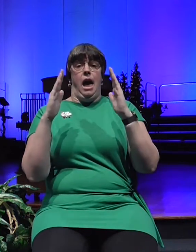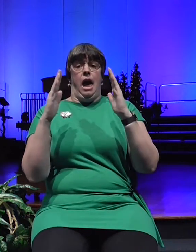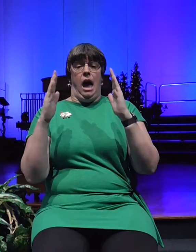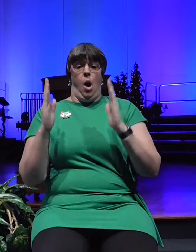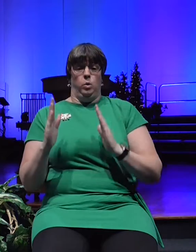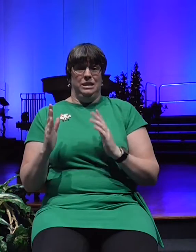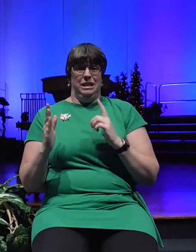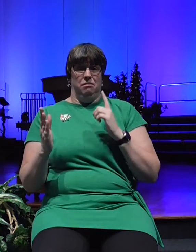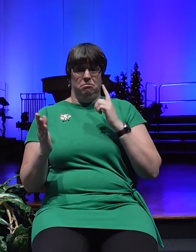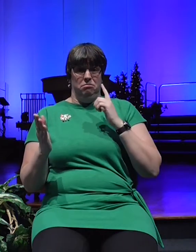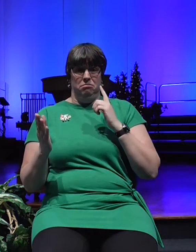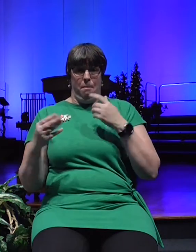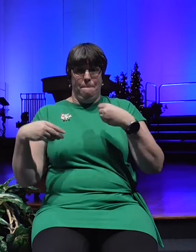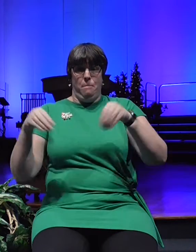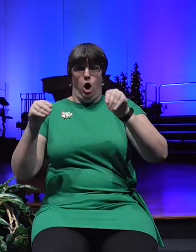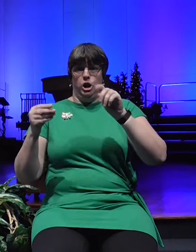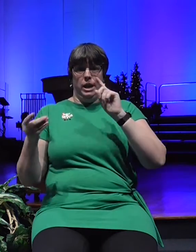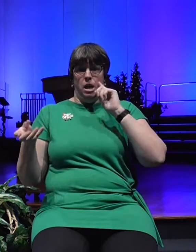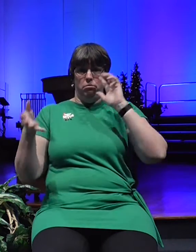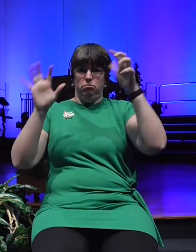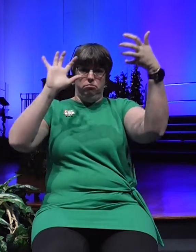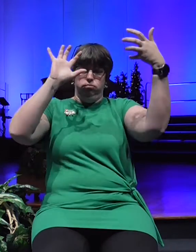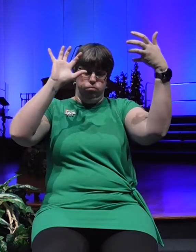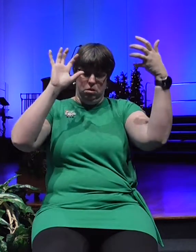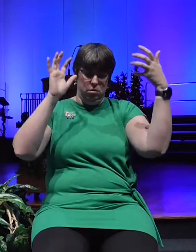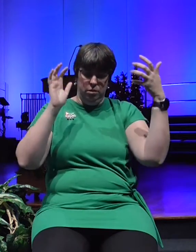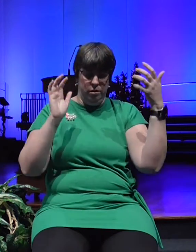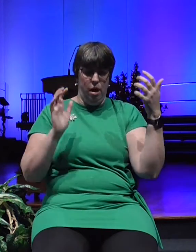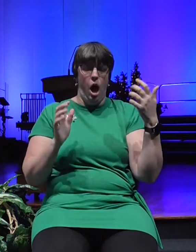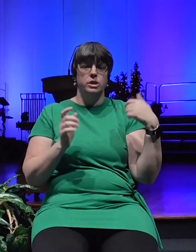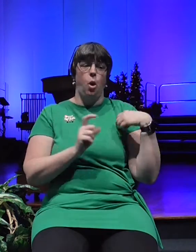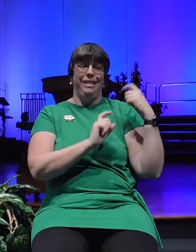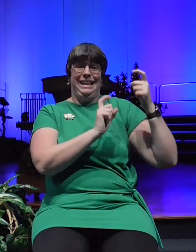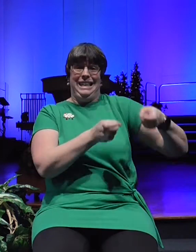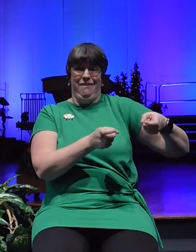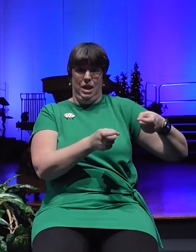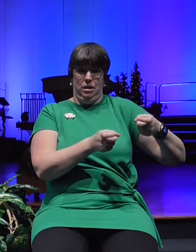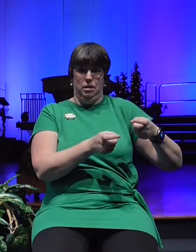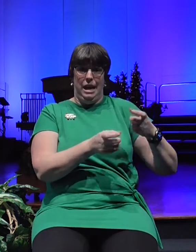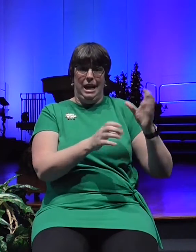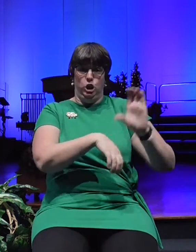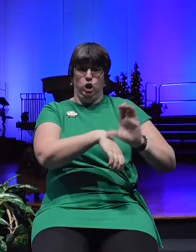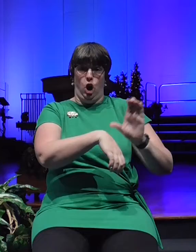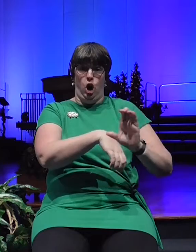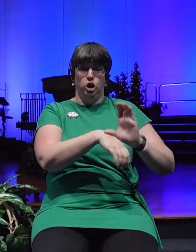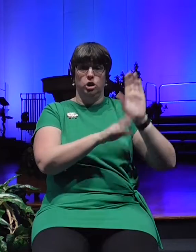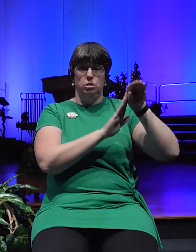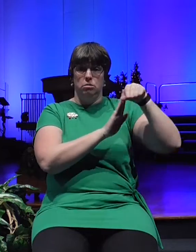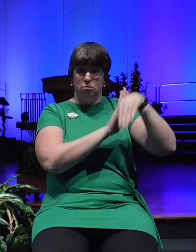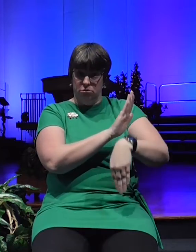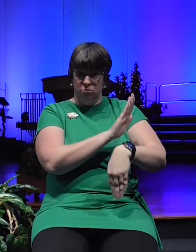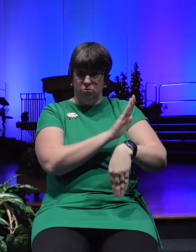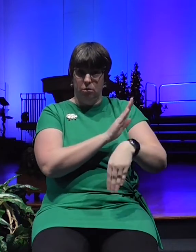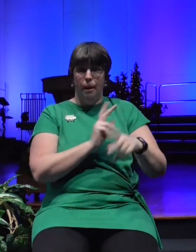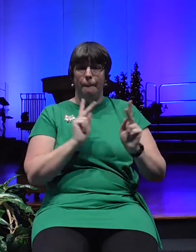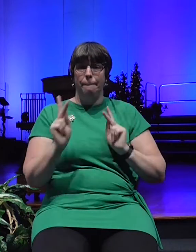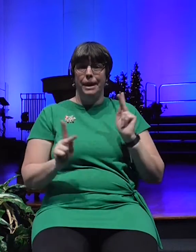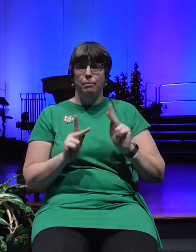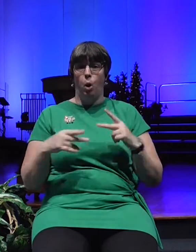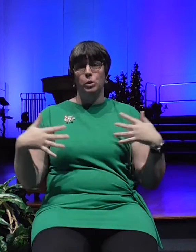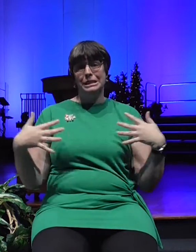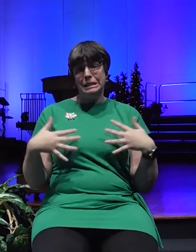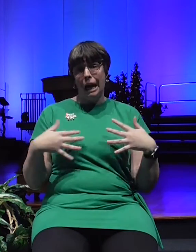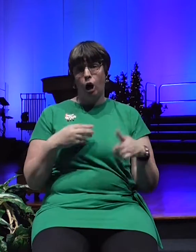had a huge crisis, and the giving in our church dropped dramatically because people were really